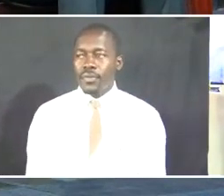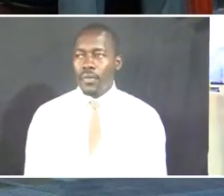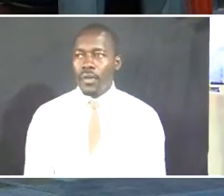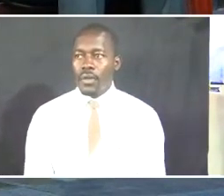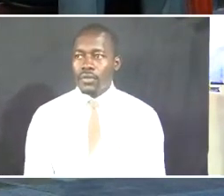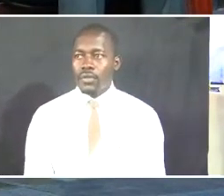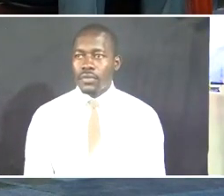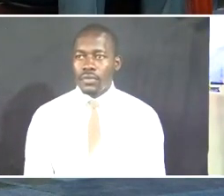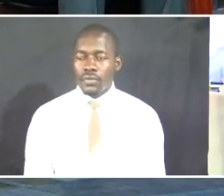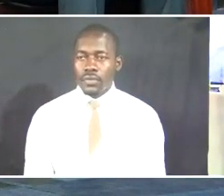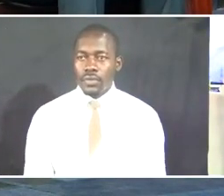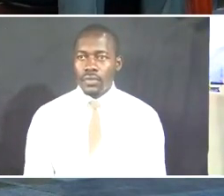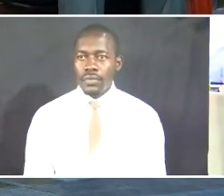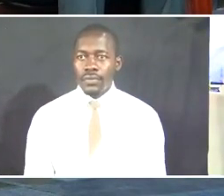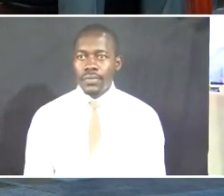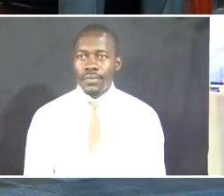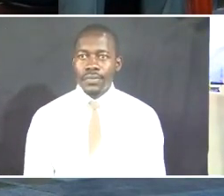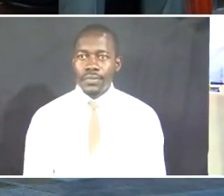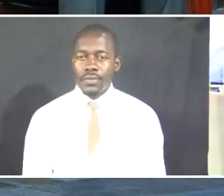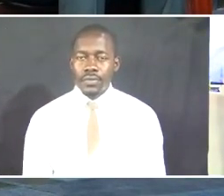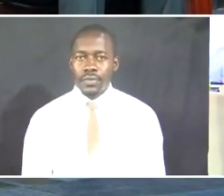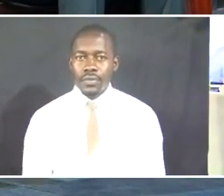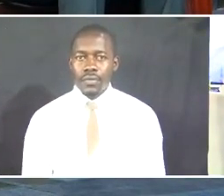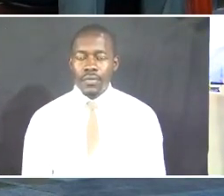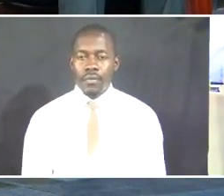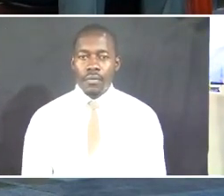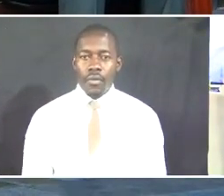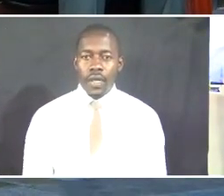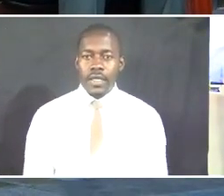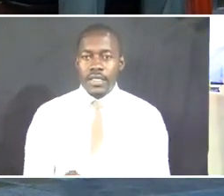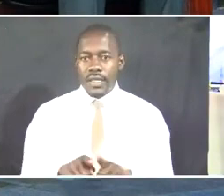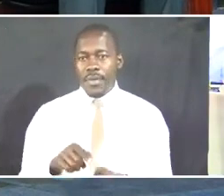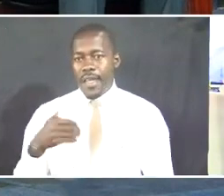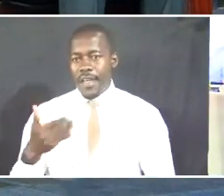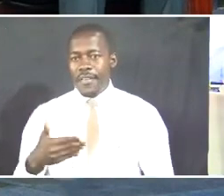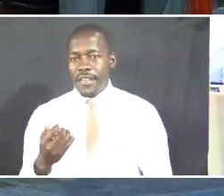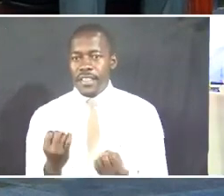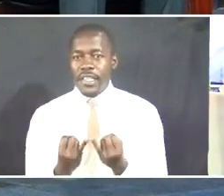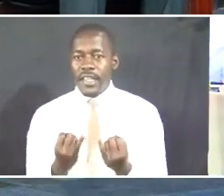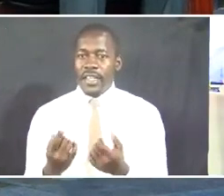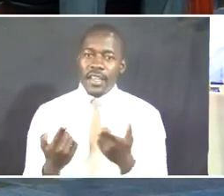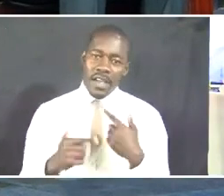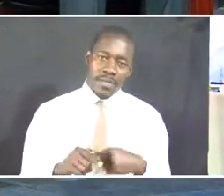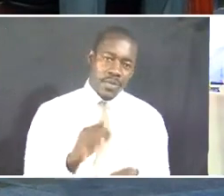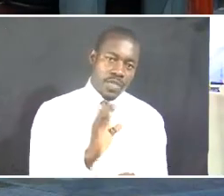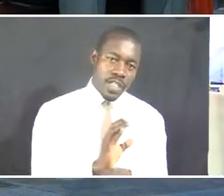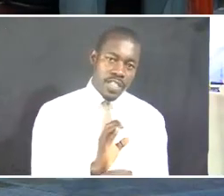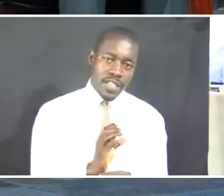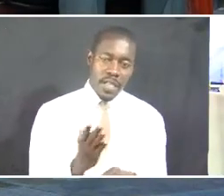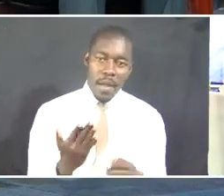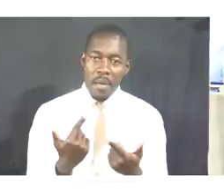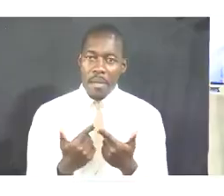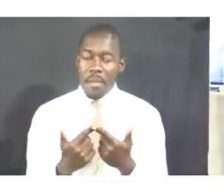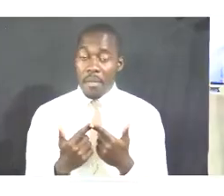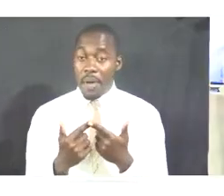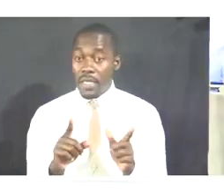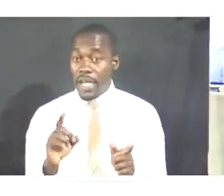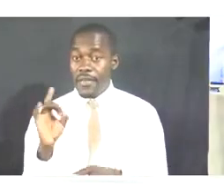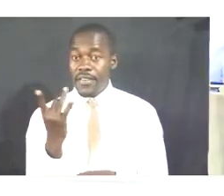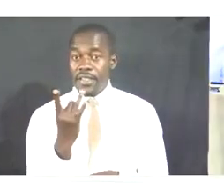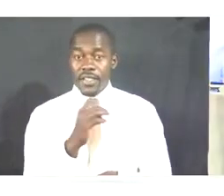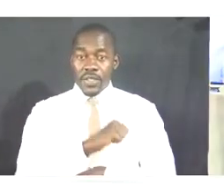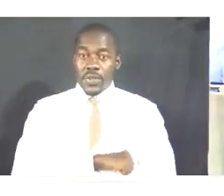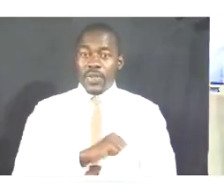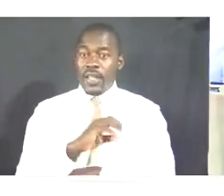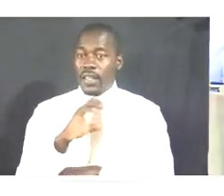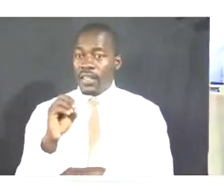What is wrong with that? And they come to church every Sabbath. And I've not taken them to an Adventist school.